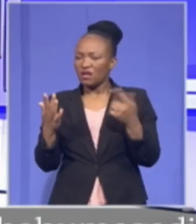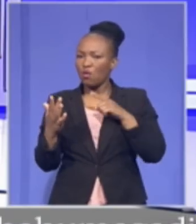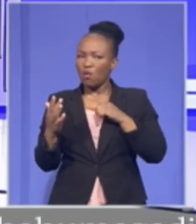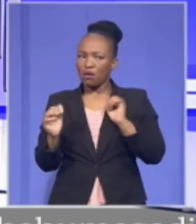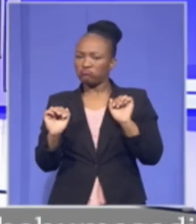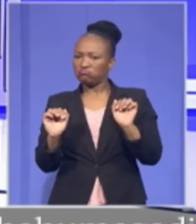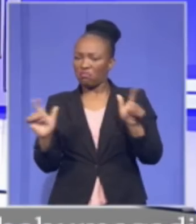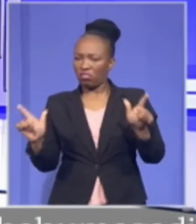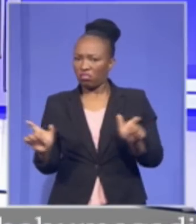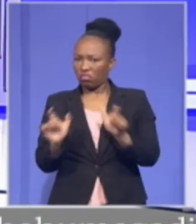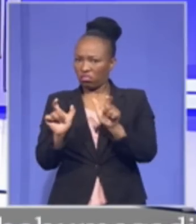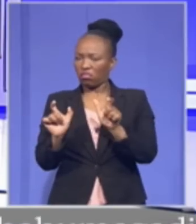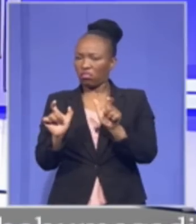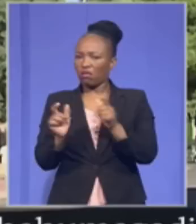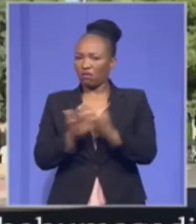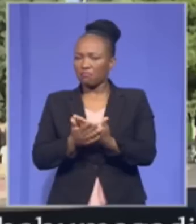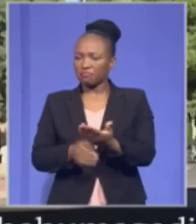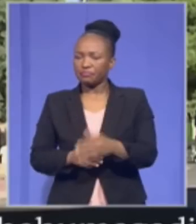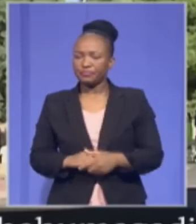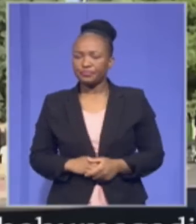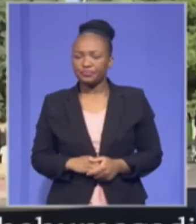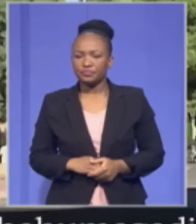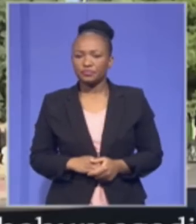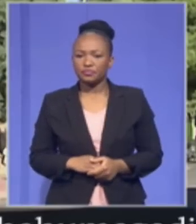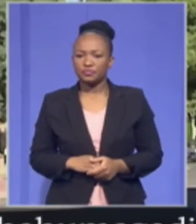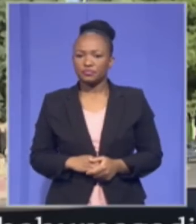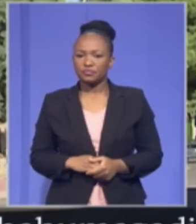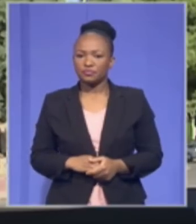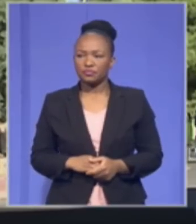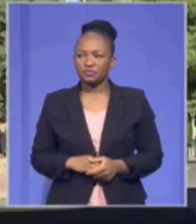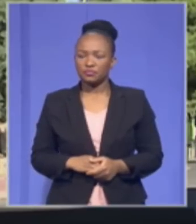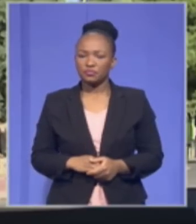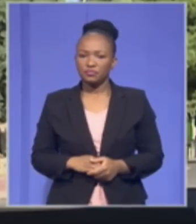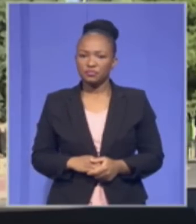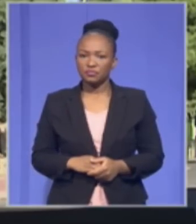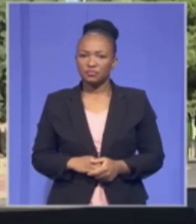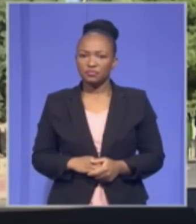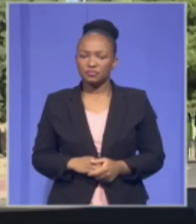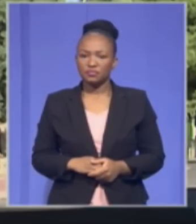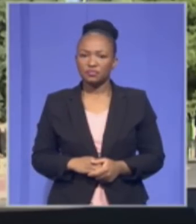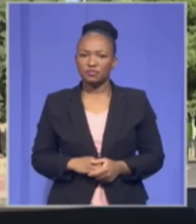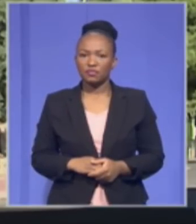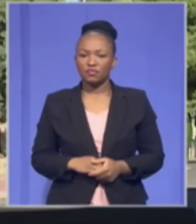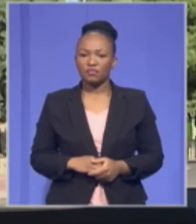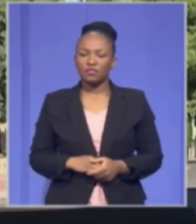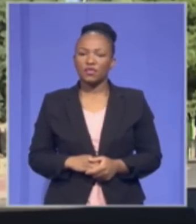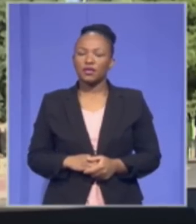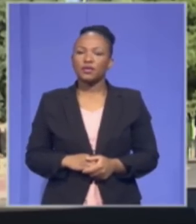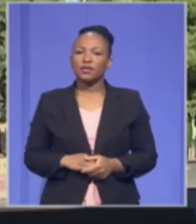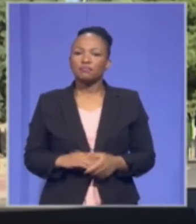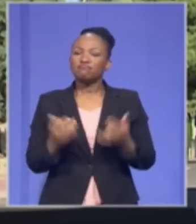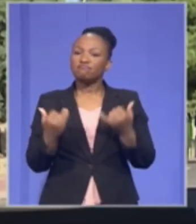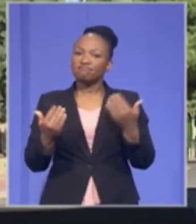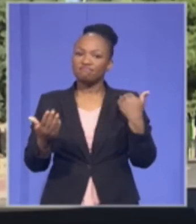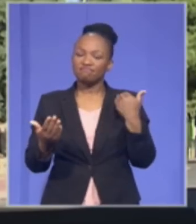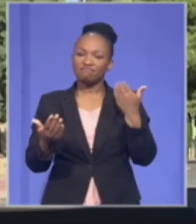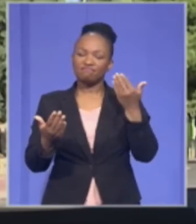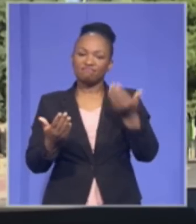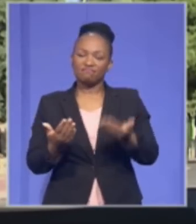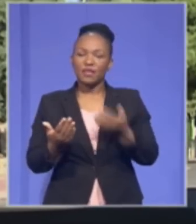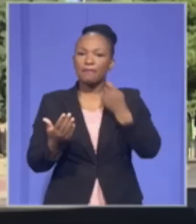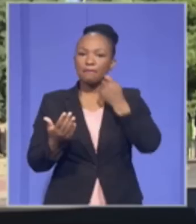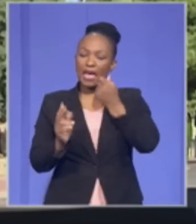bja bong. Katlolong e botlhokwa ya gabjale banna ba babedi ba ile